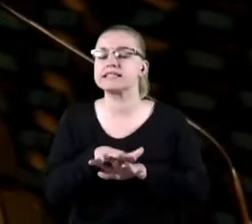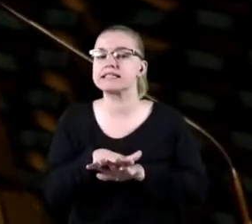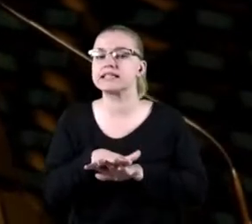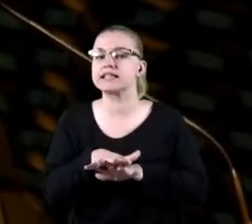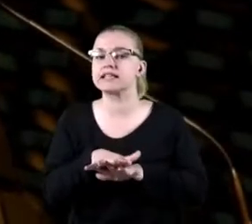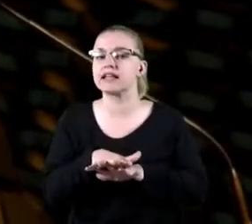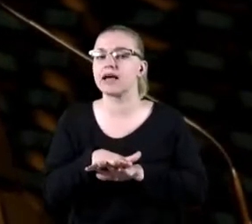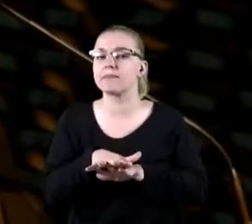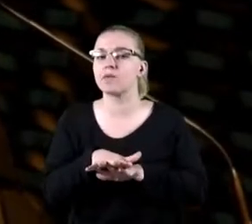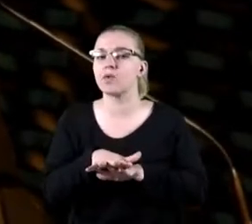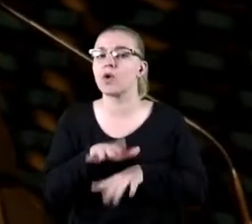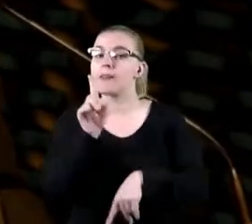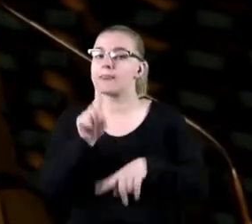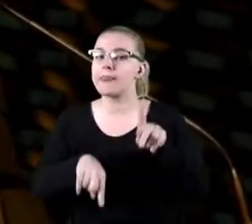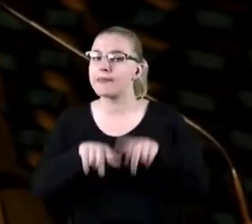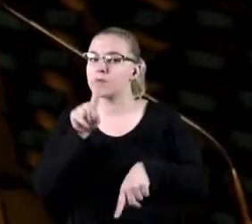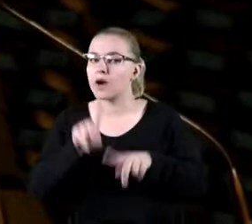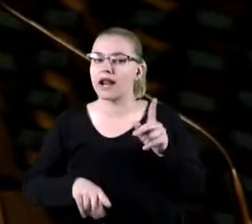resilience of